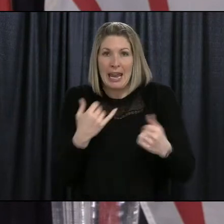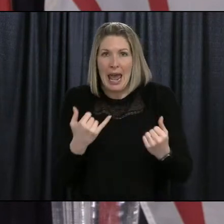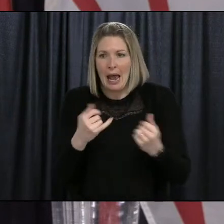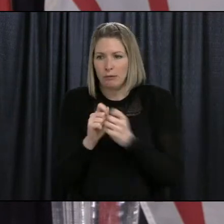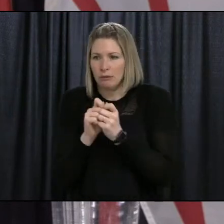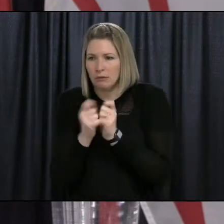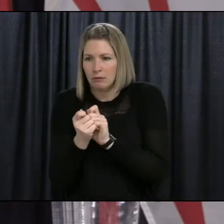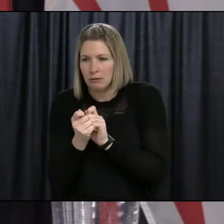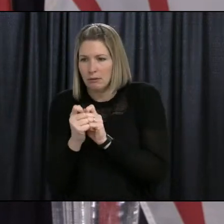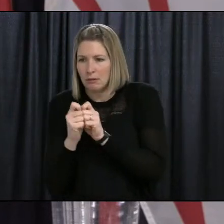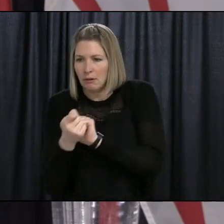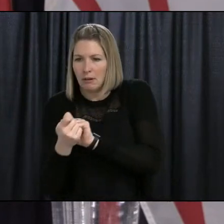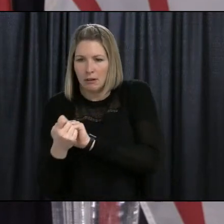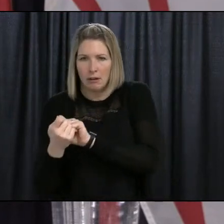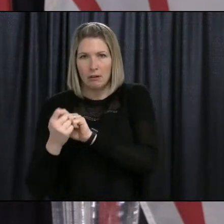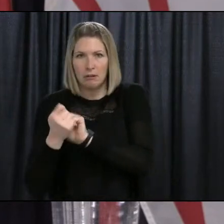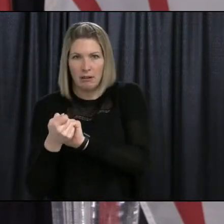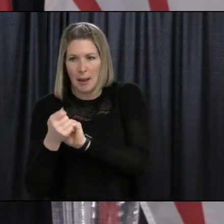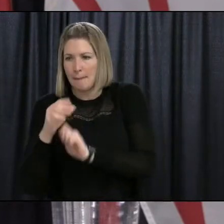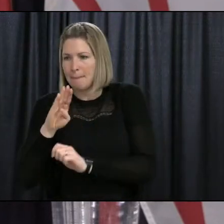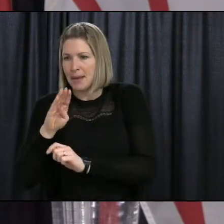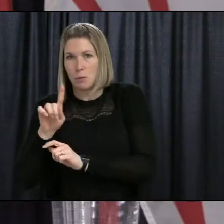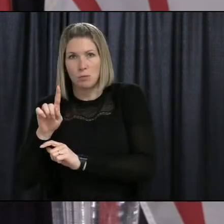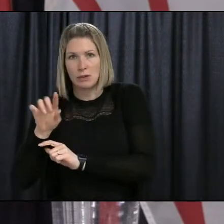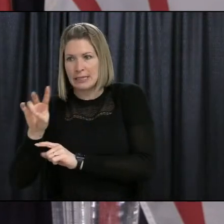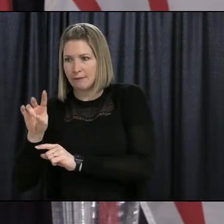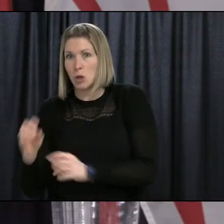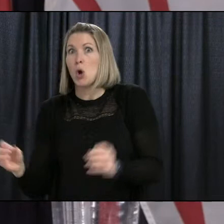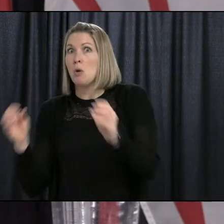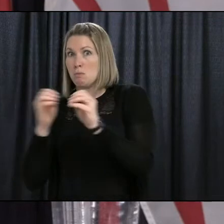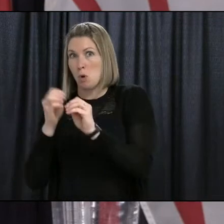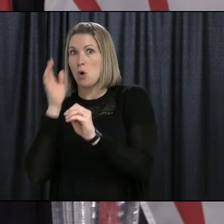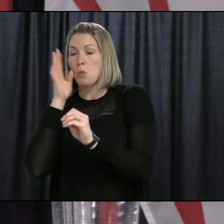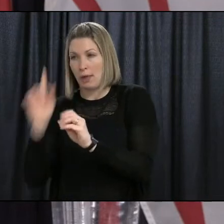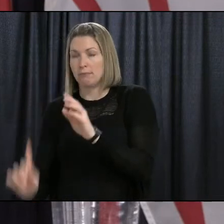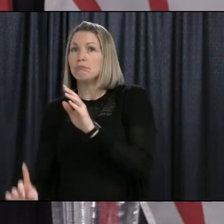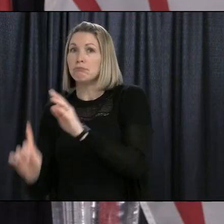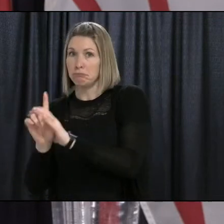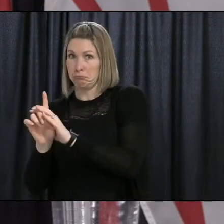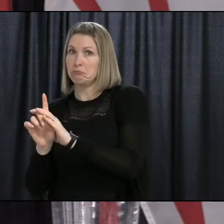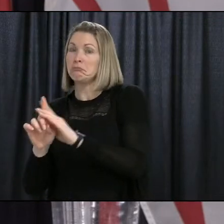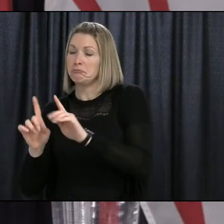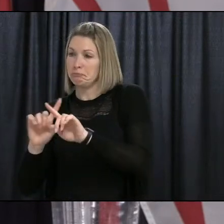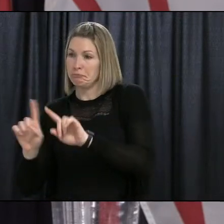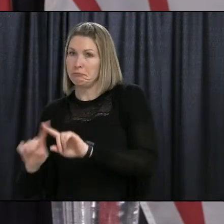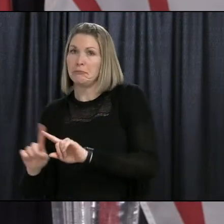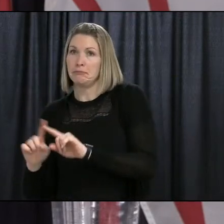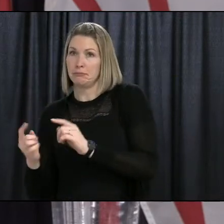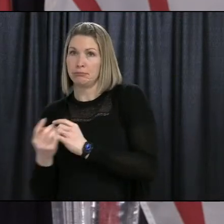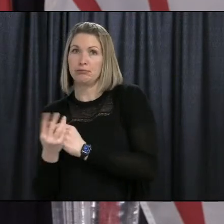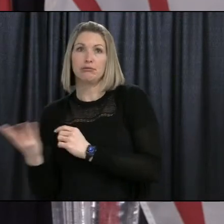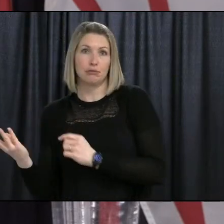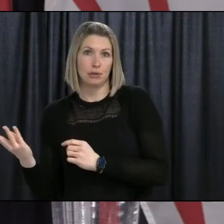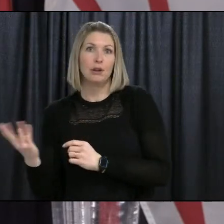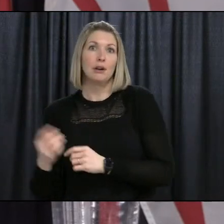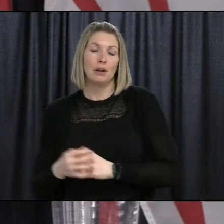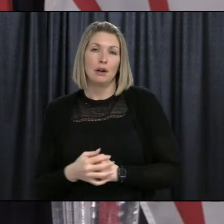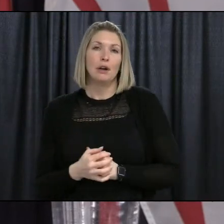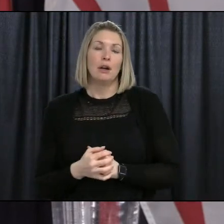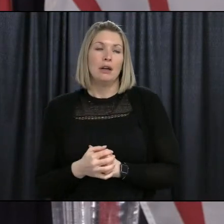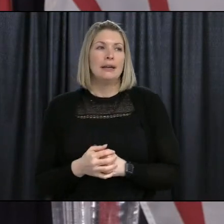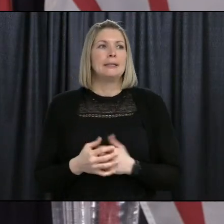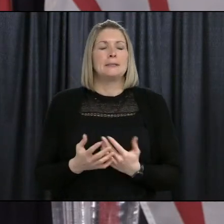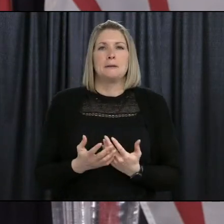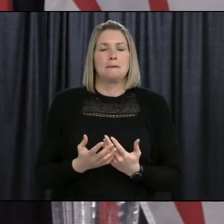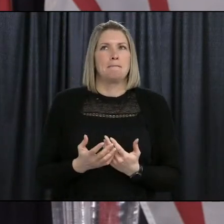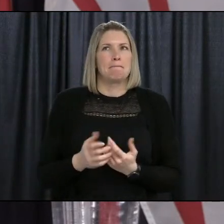for influenza and other diseases as they change and evolve as viruses often do. So I can't comment on the